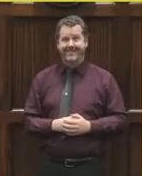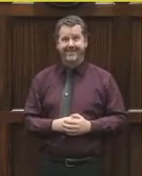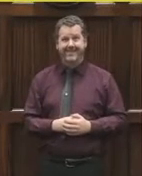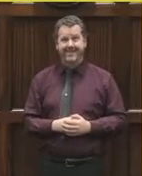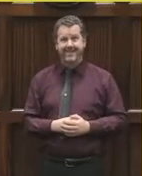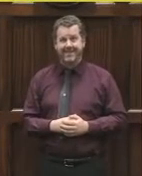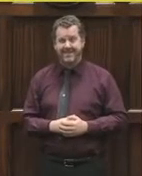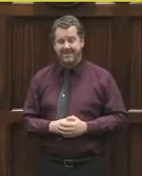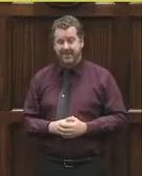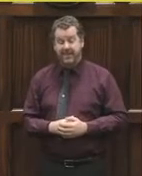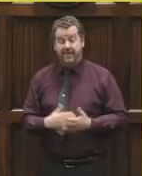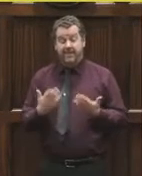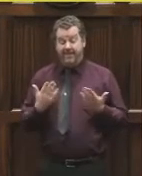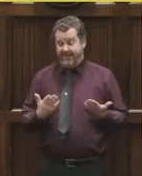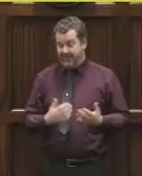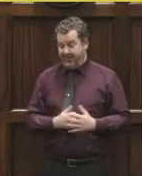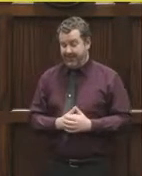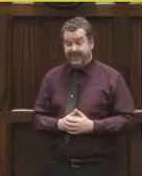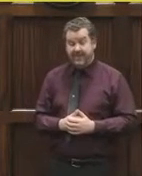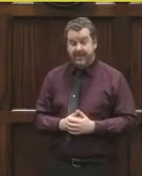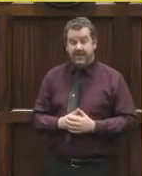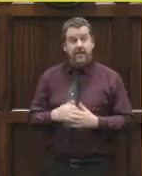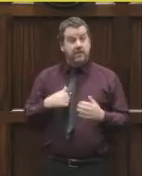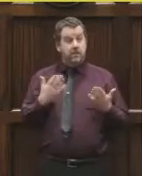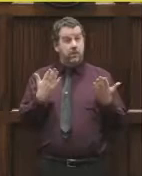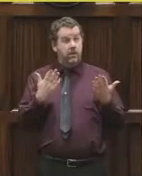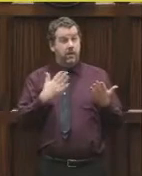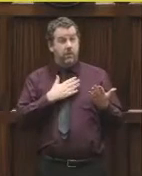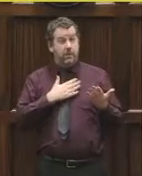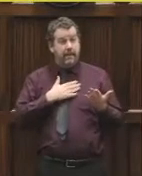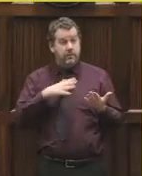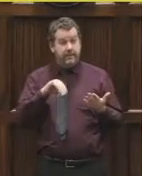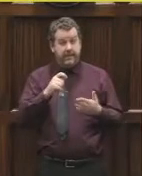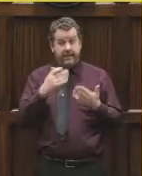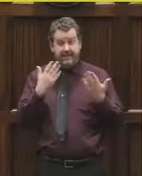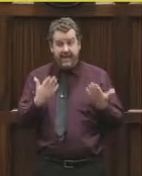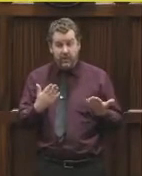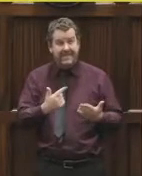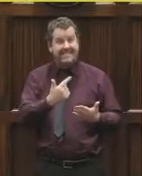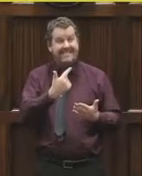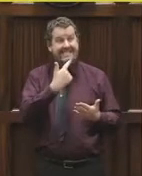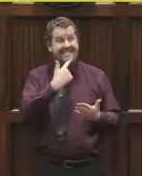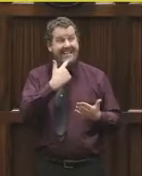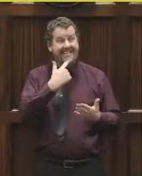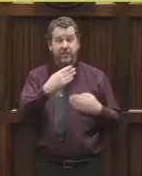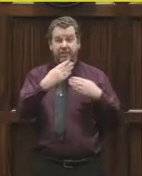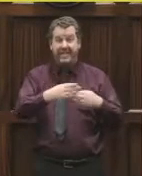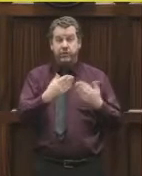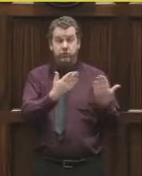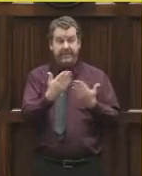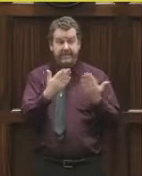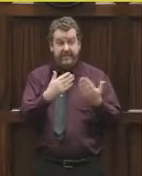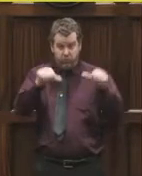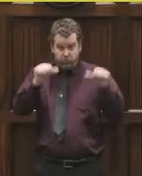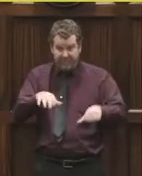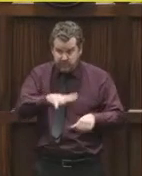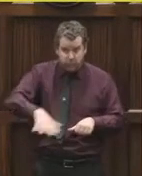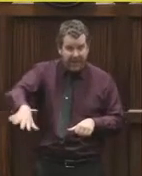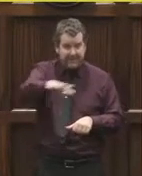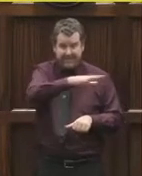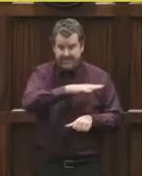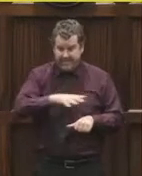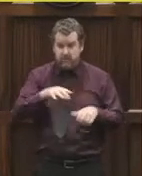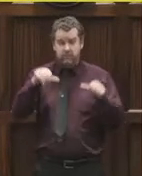Can I take it now? Can I take it now that the second stage reading is agreed unanimously?